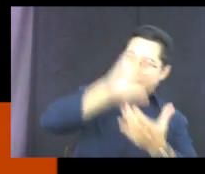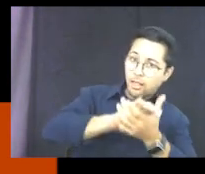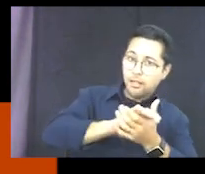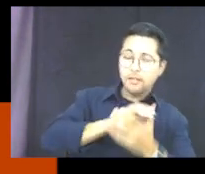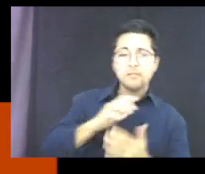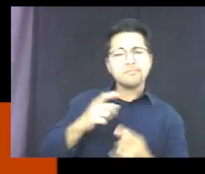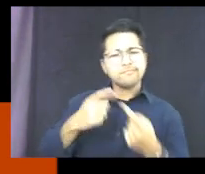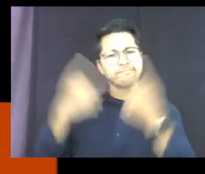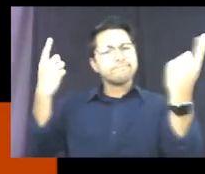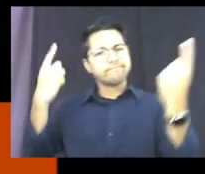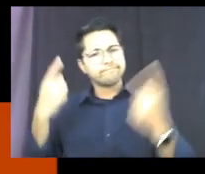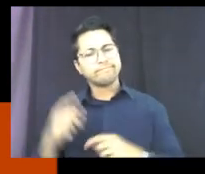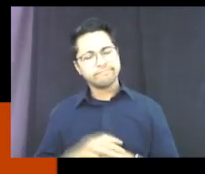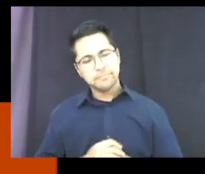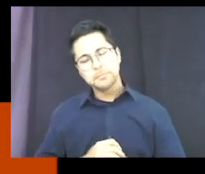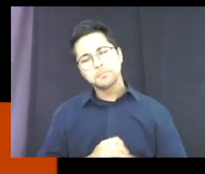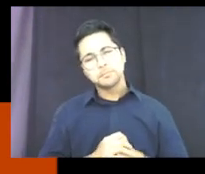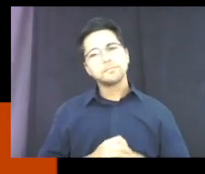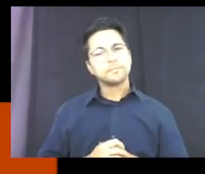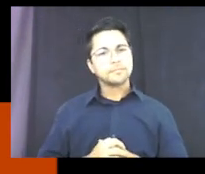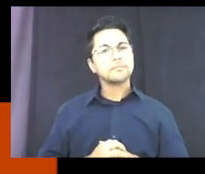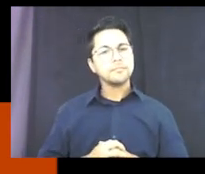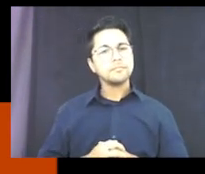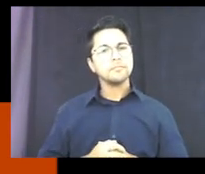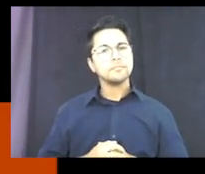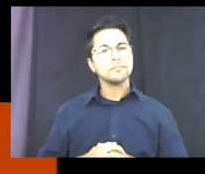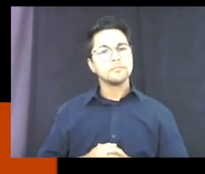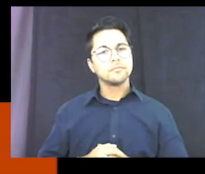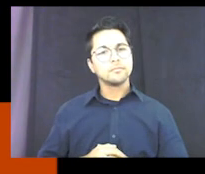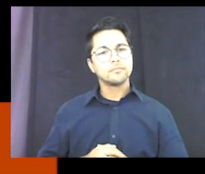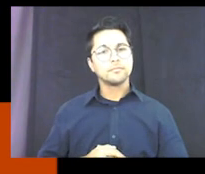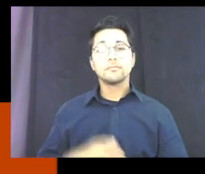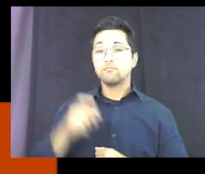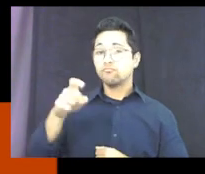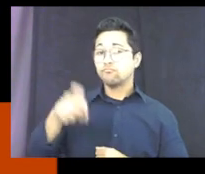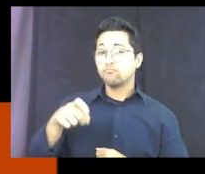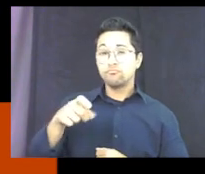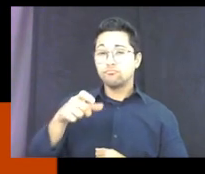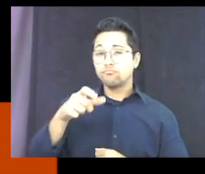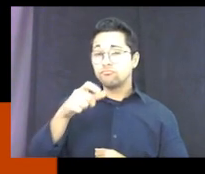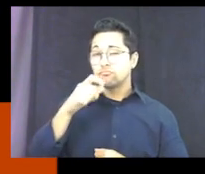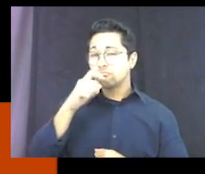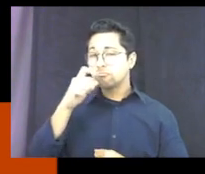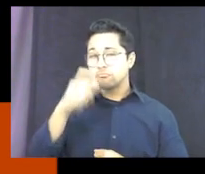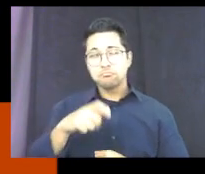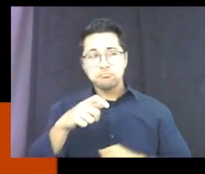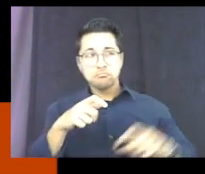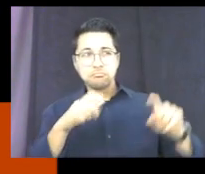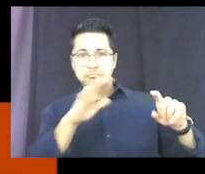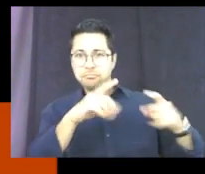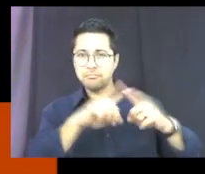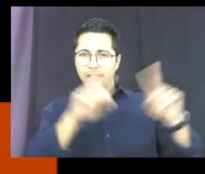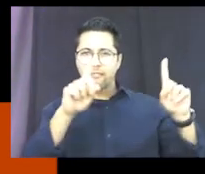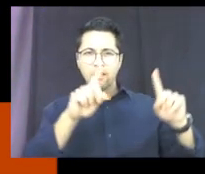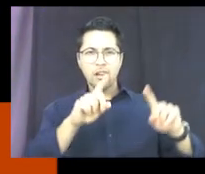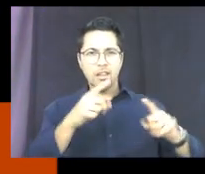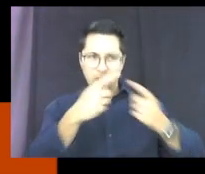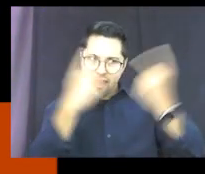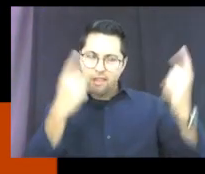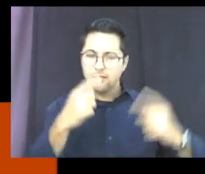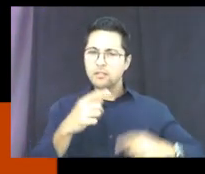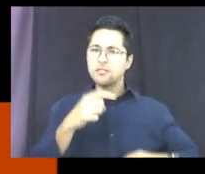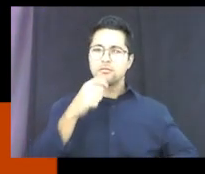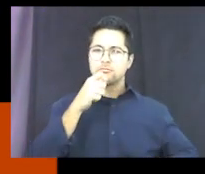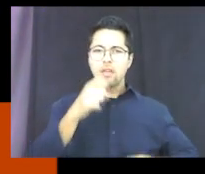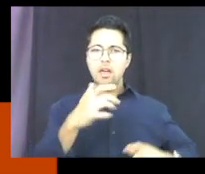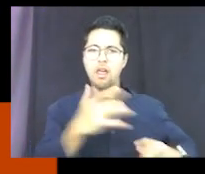different or the opposite of yours. You shouldn't take those differences personally. They are likely the result